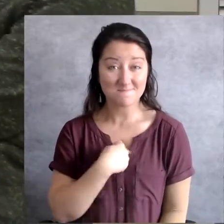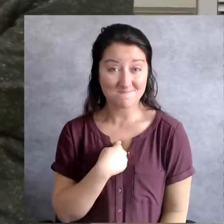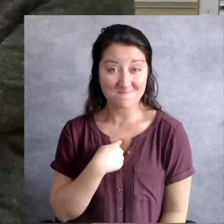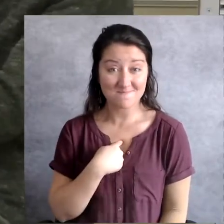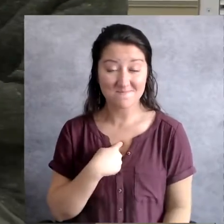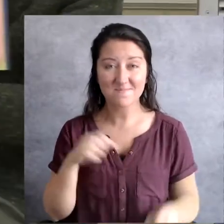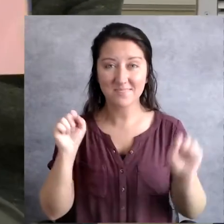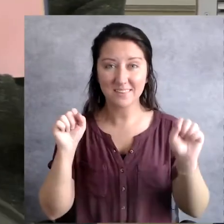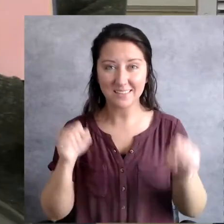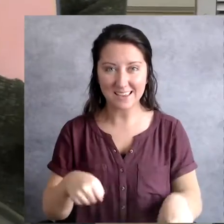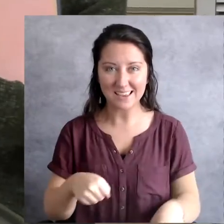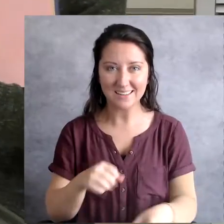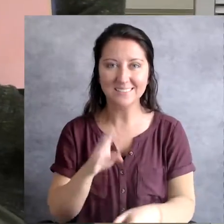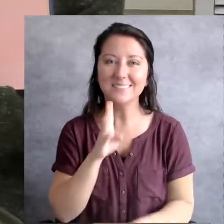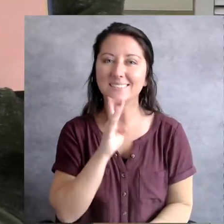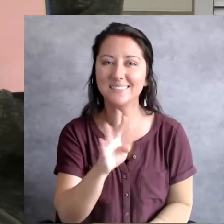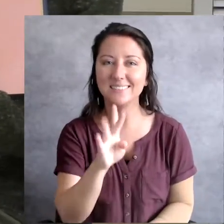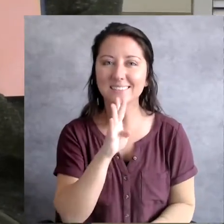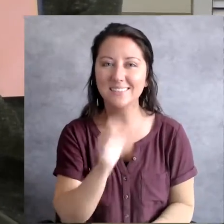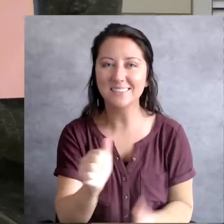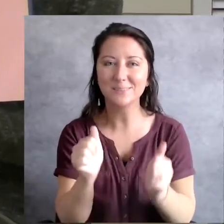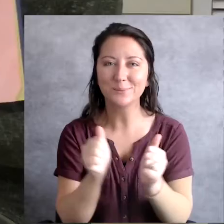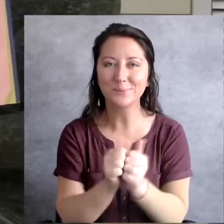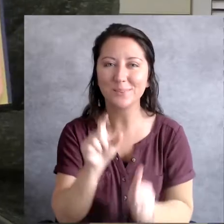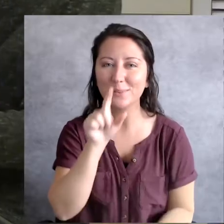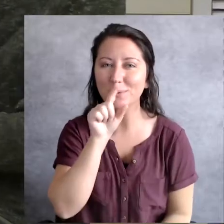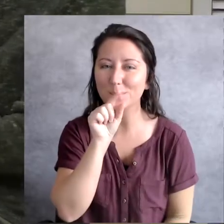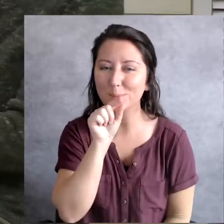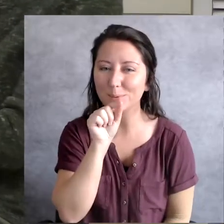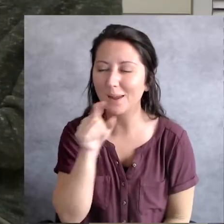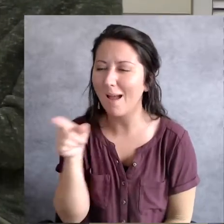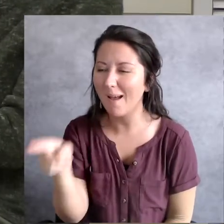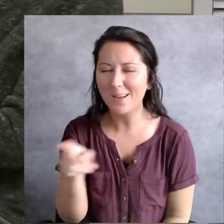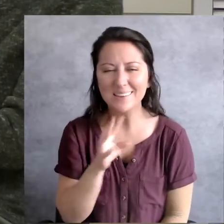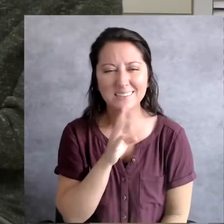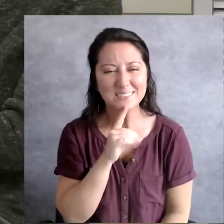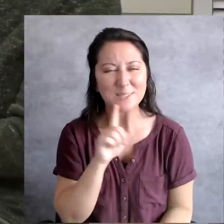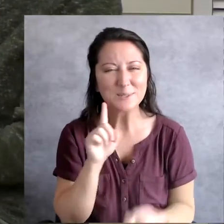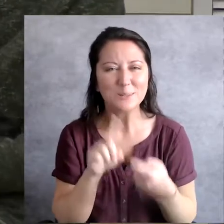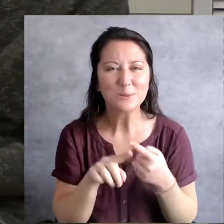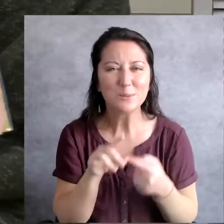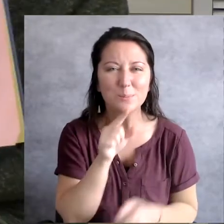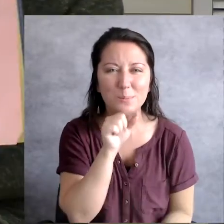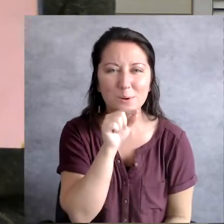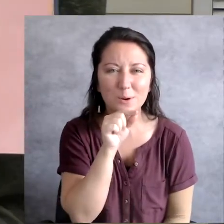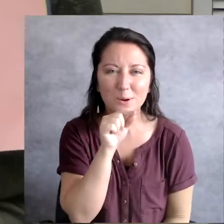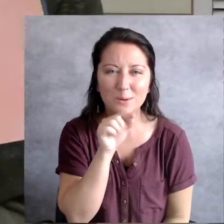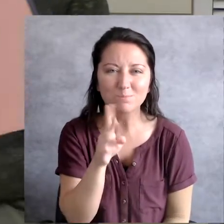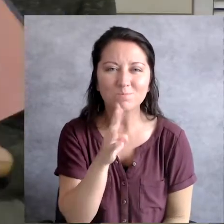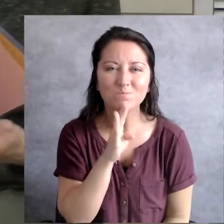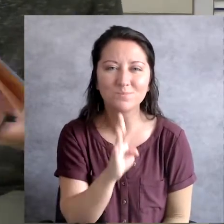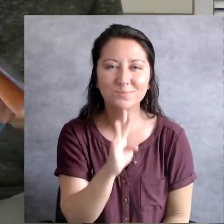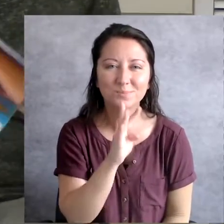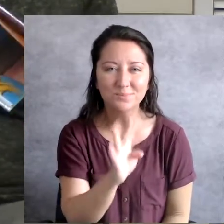And I can sing with the birds. She's singing to the bird.